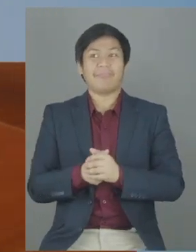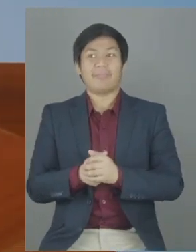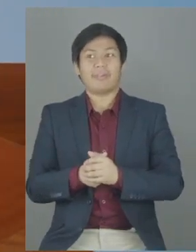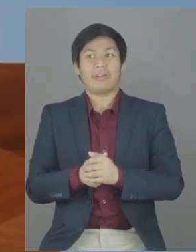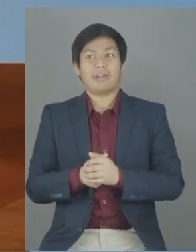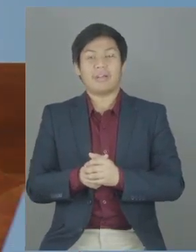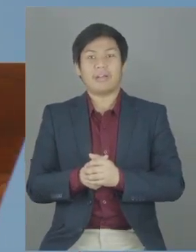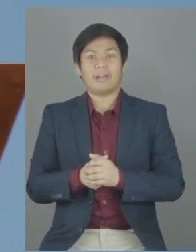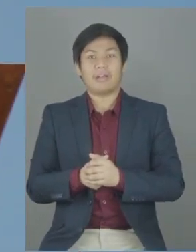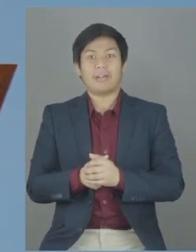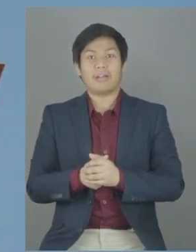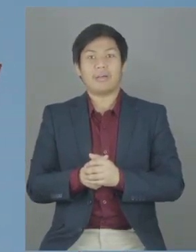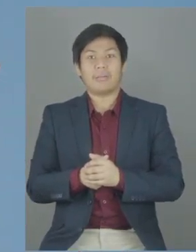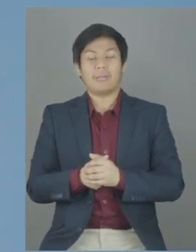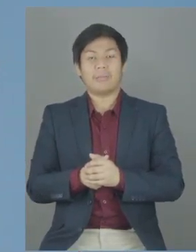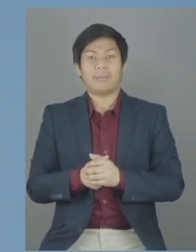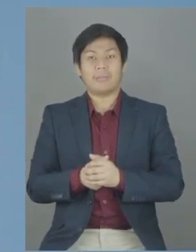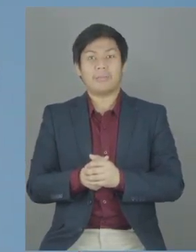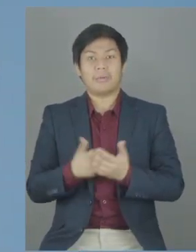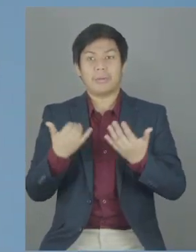And adults shut you up.